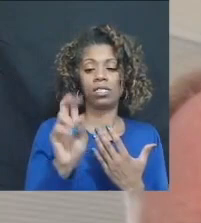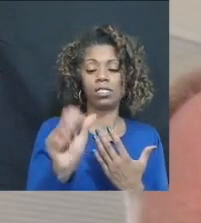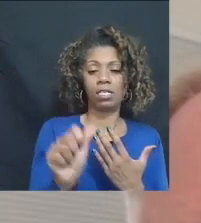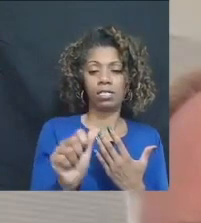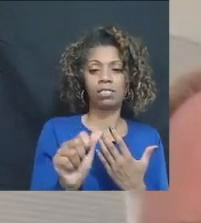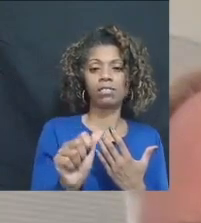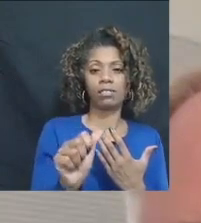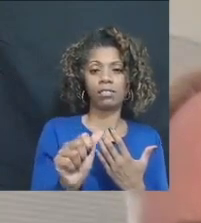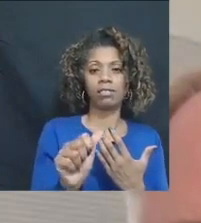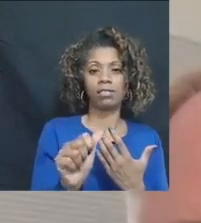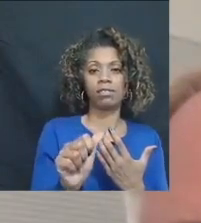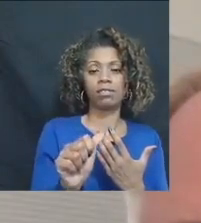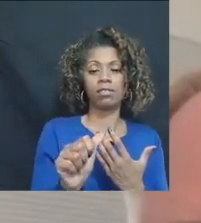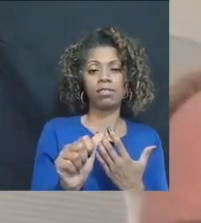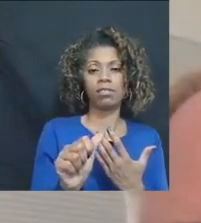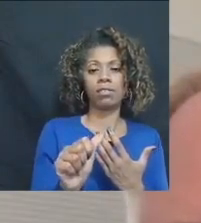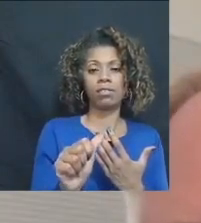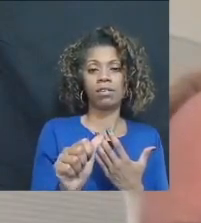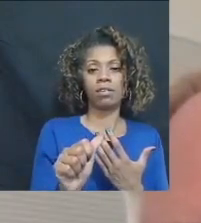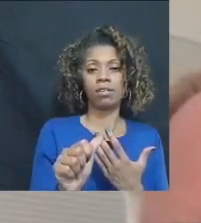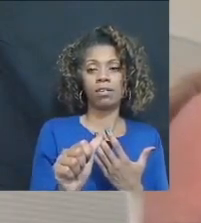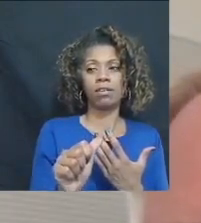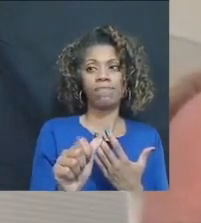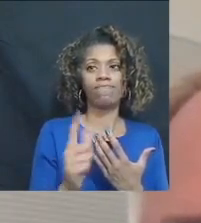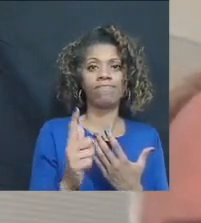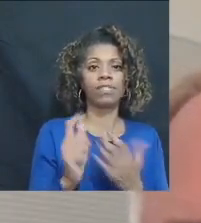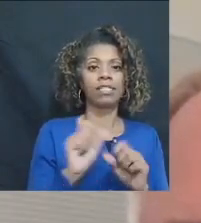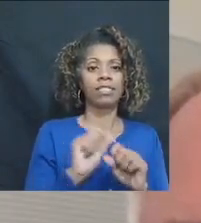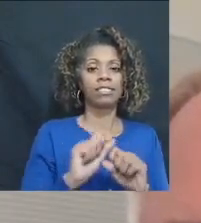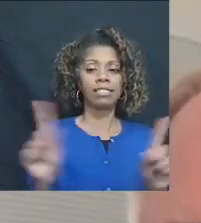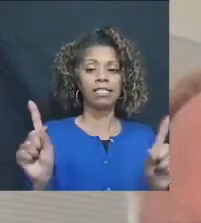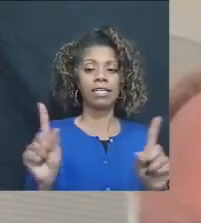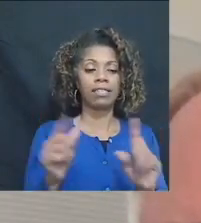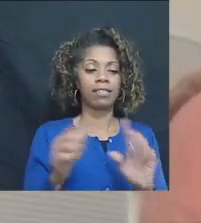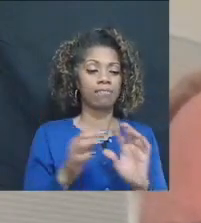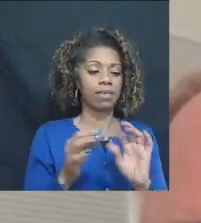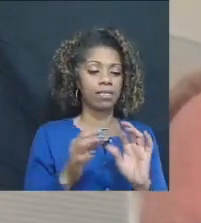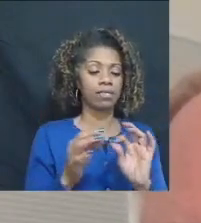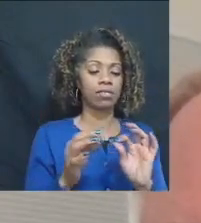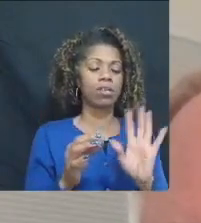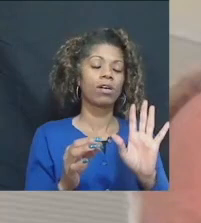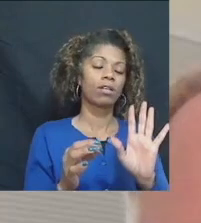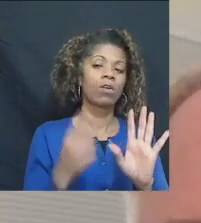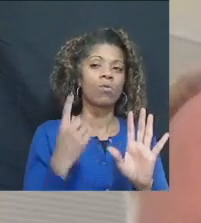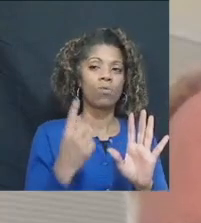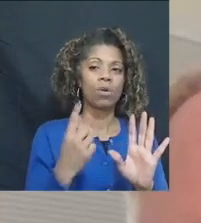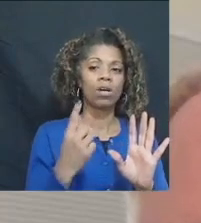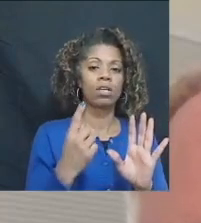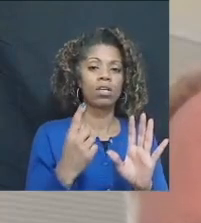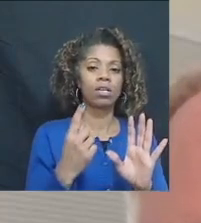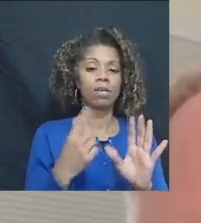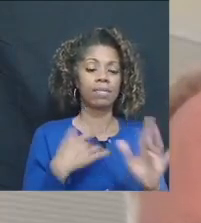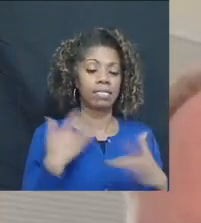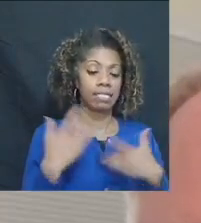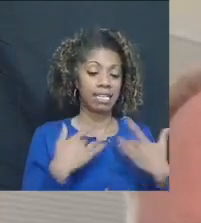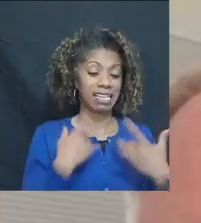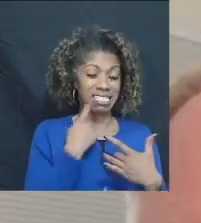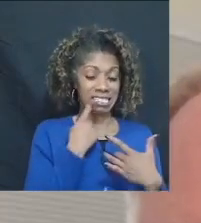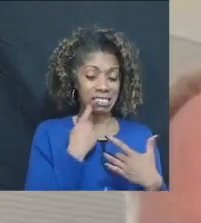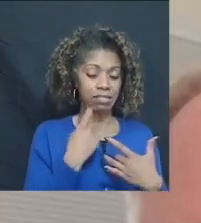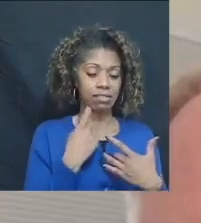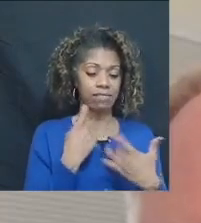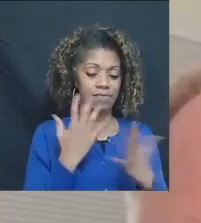really important to helping our schools. One project that we just funded, actually, I'm really excited about,